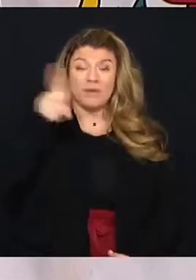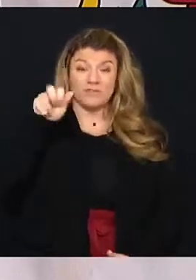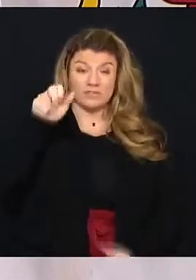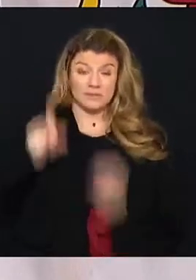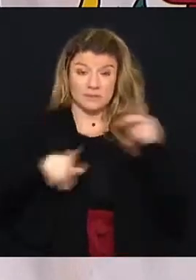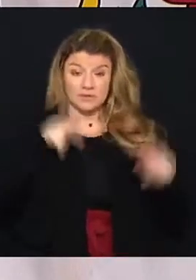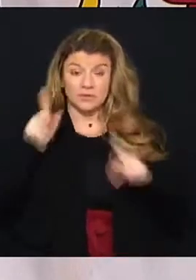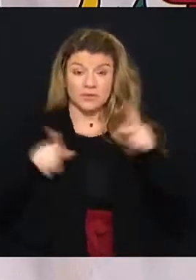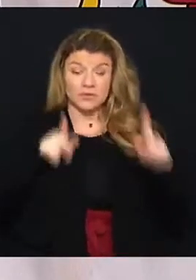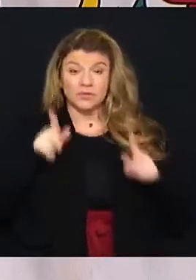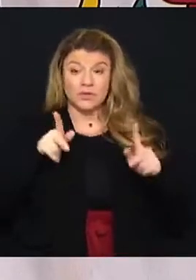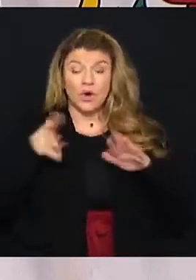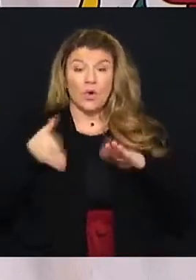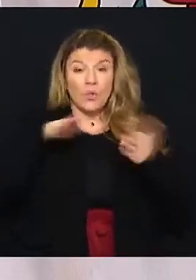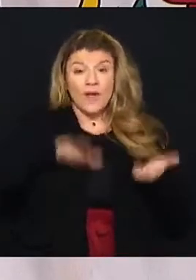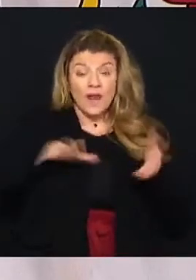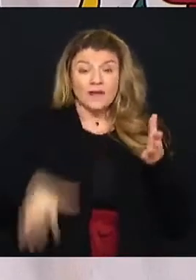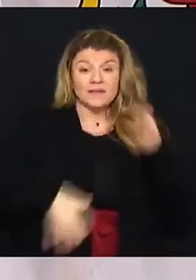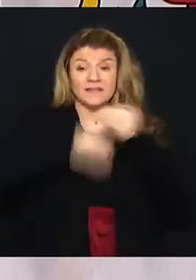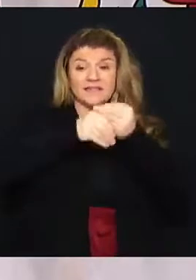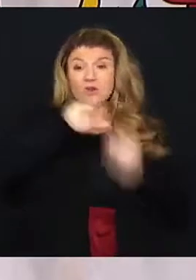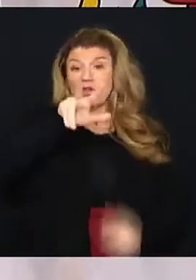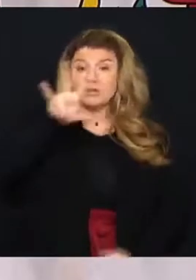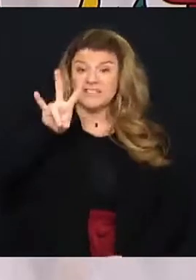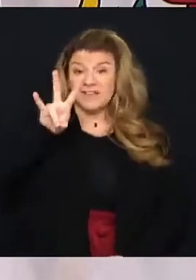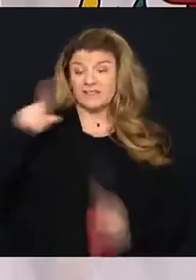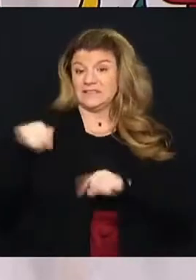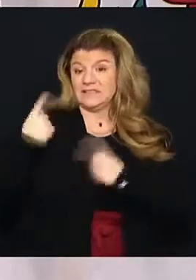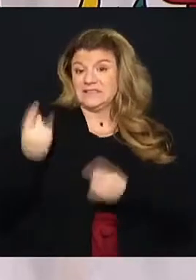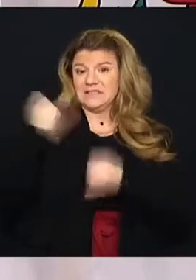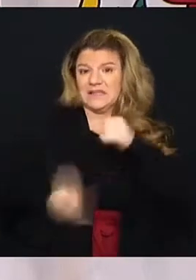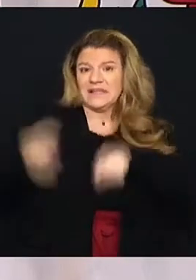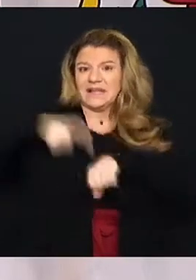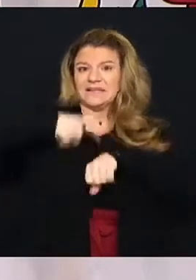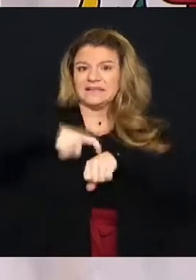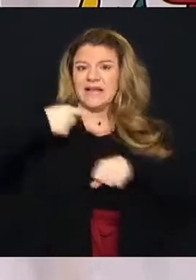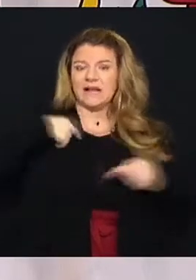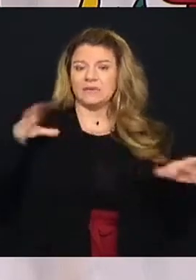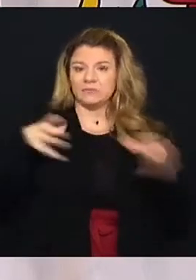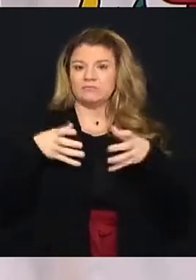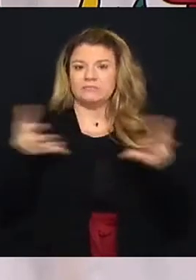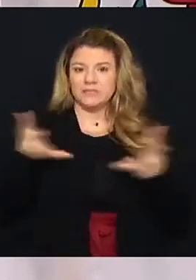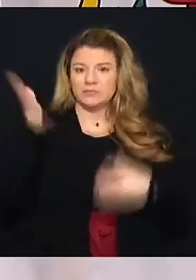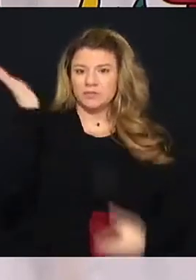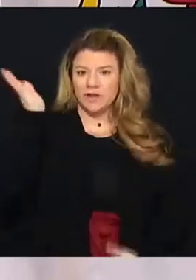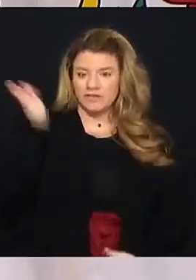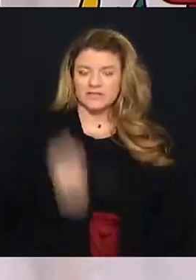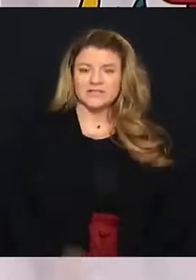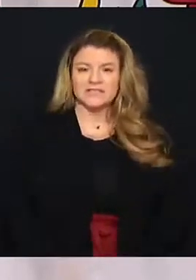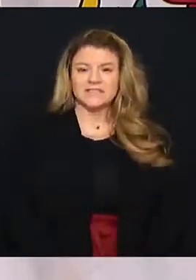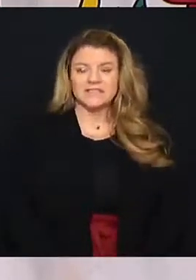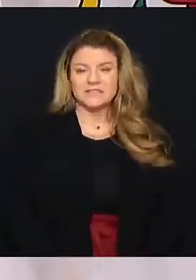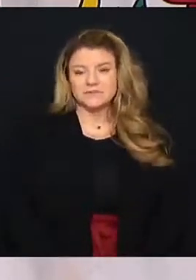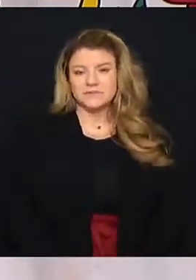Virginians. We lost an additional 37 since the last time we were together. The